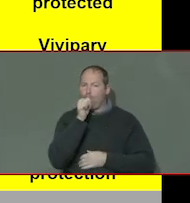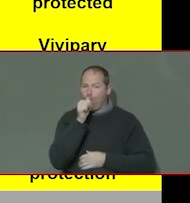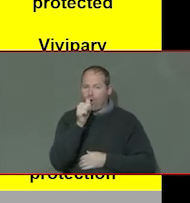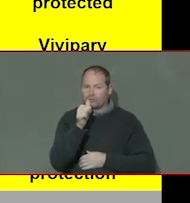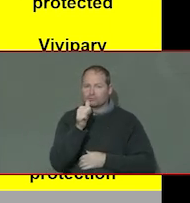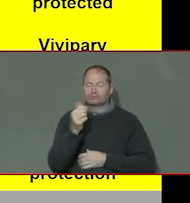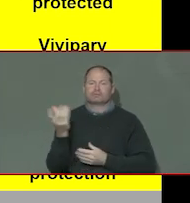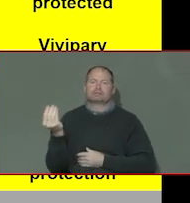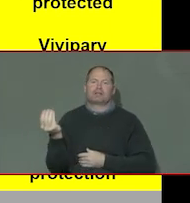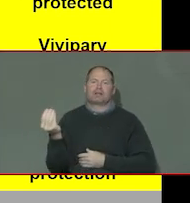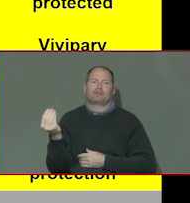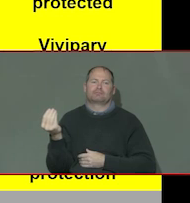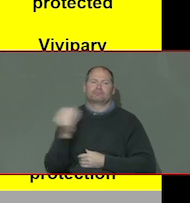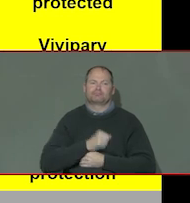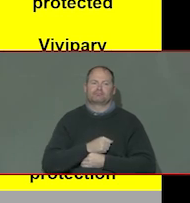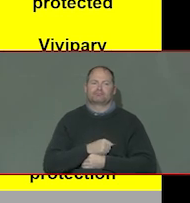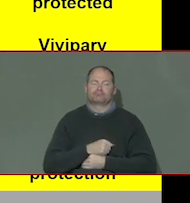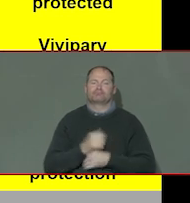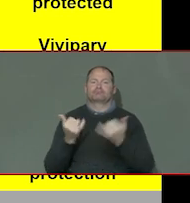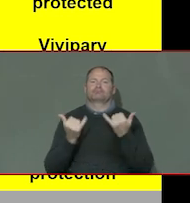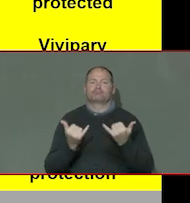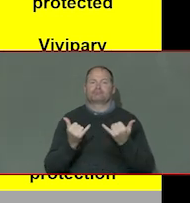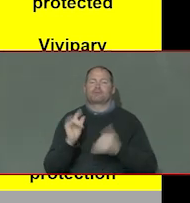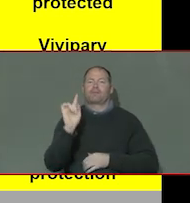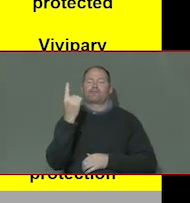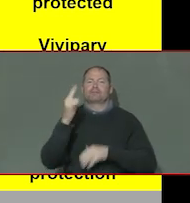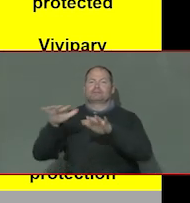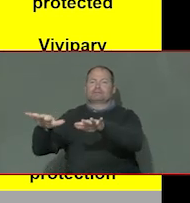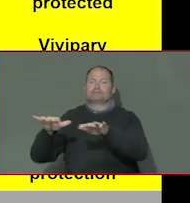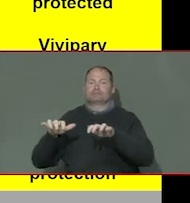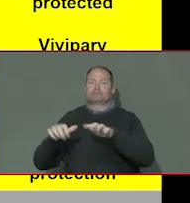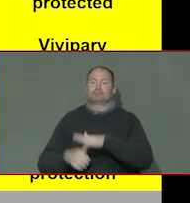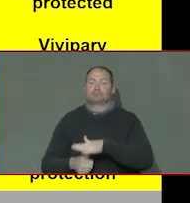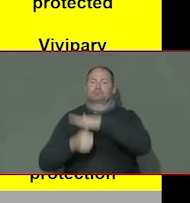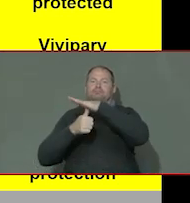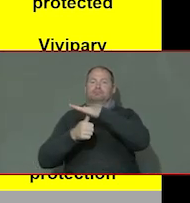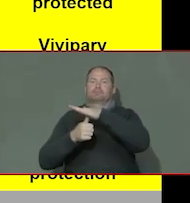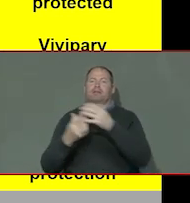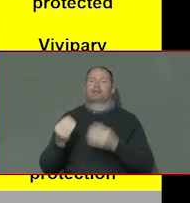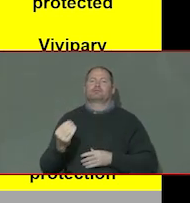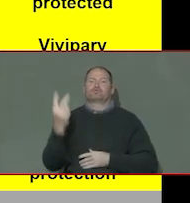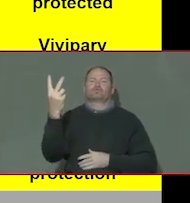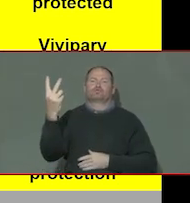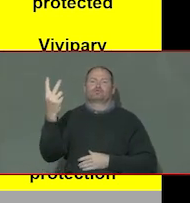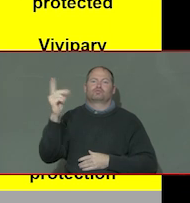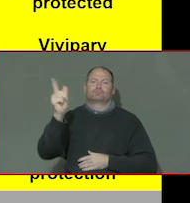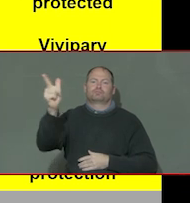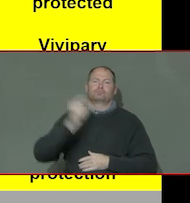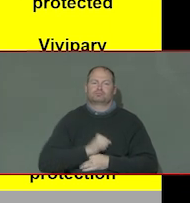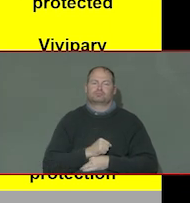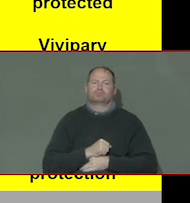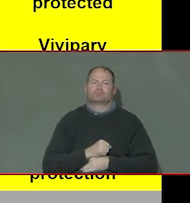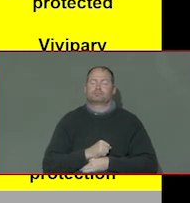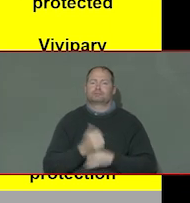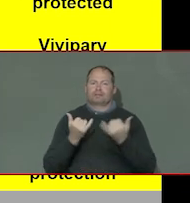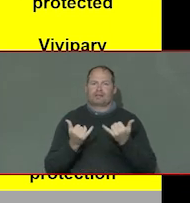way that they ask. This is your first big exam for matric, and then it's only 2 left. So make sure you understand the